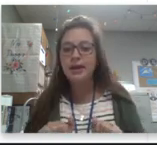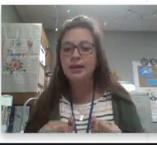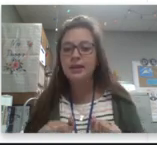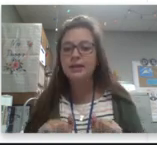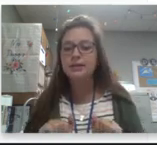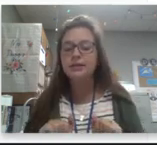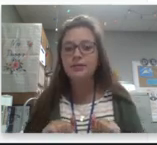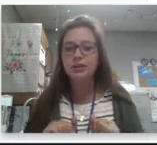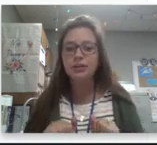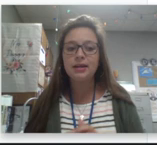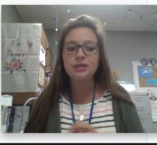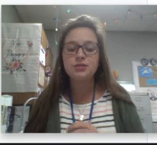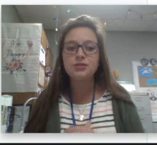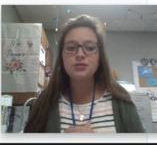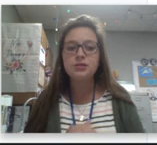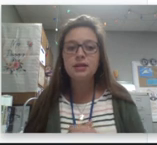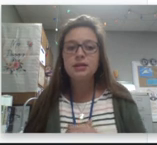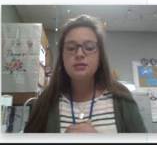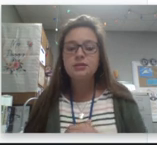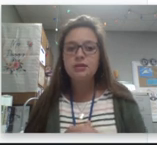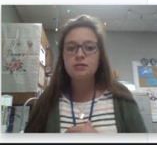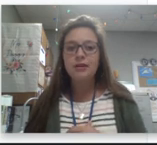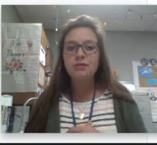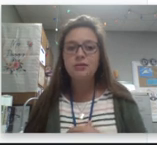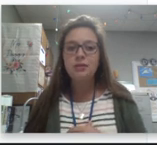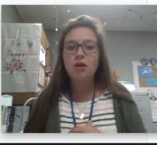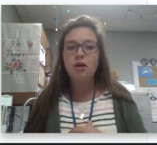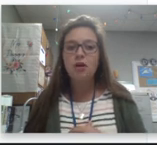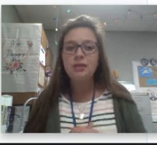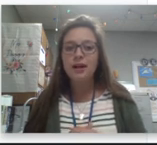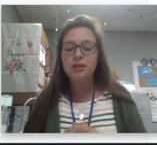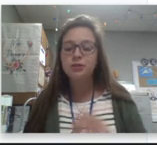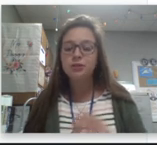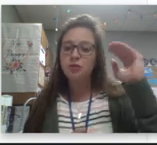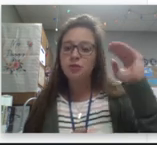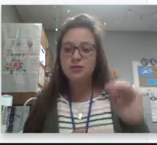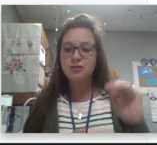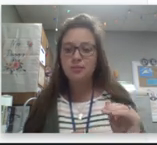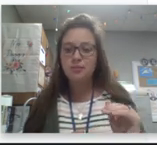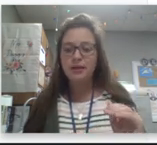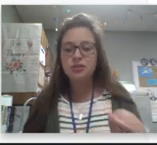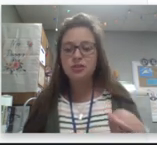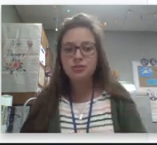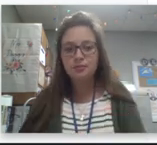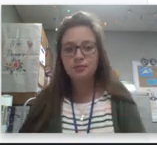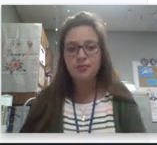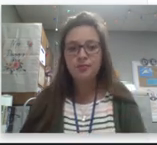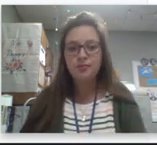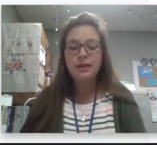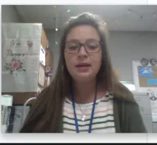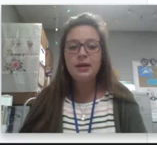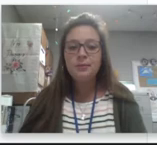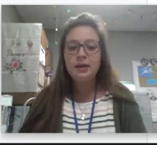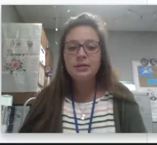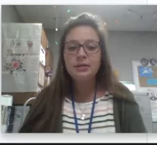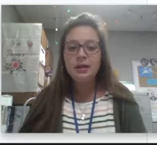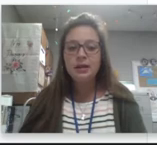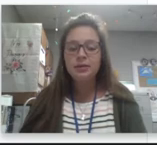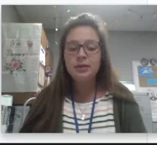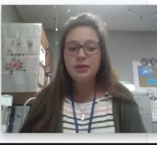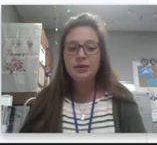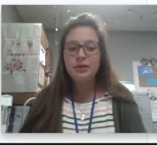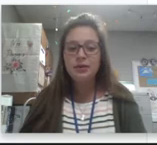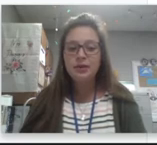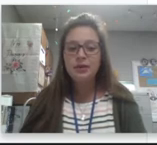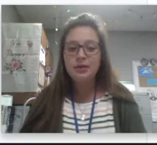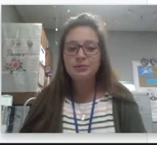and edit and fill in your answers. So that'll be on the actual Google Classroom page. But you